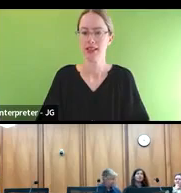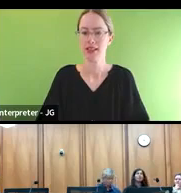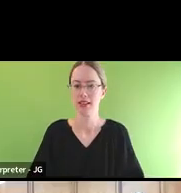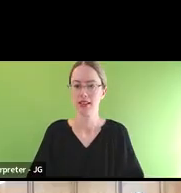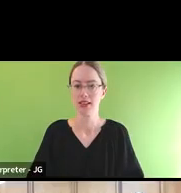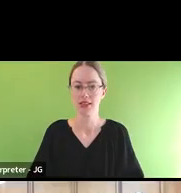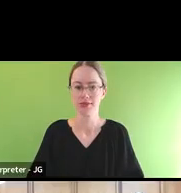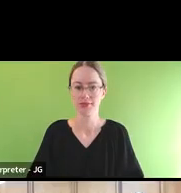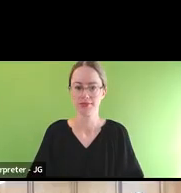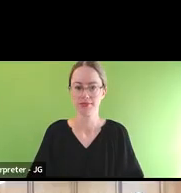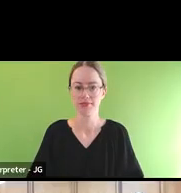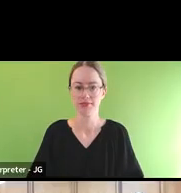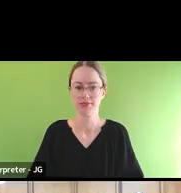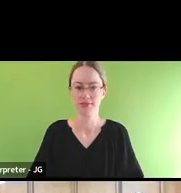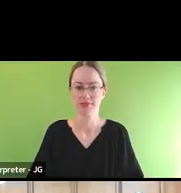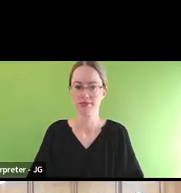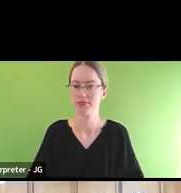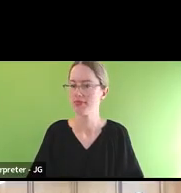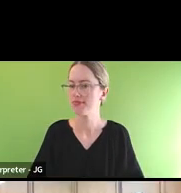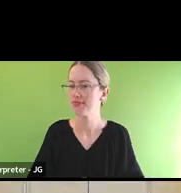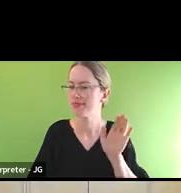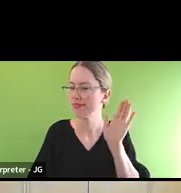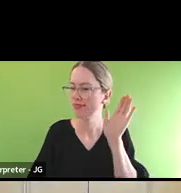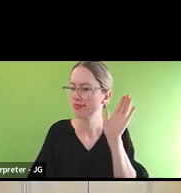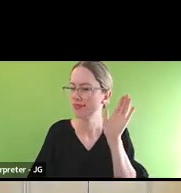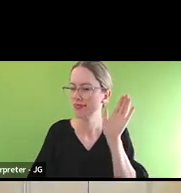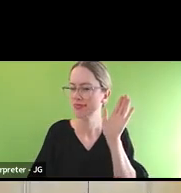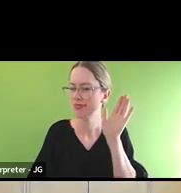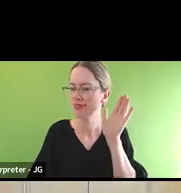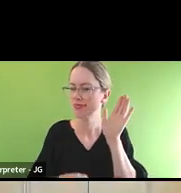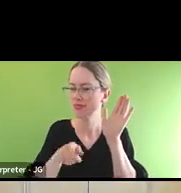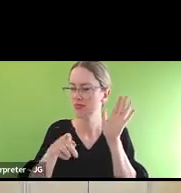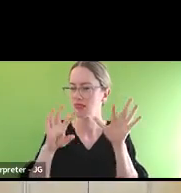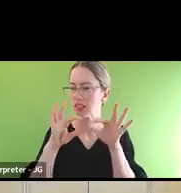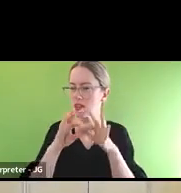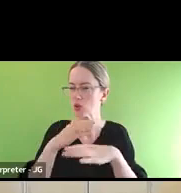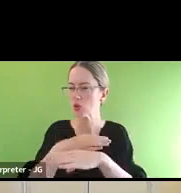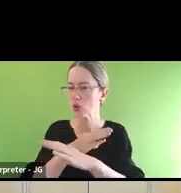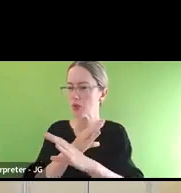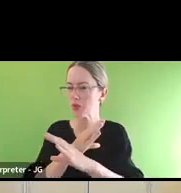Is on Zoom, Madam Chair. Oh, she is on Zoom?